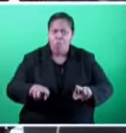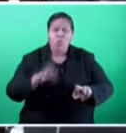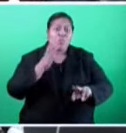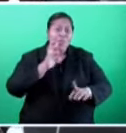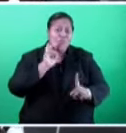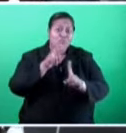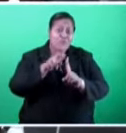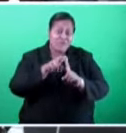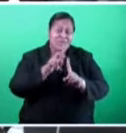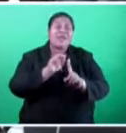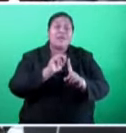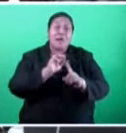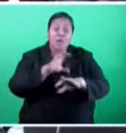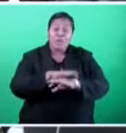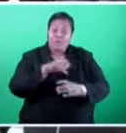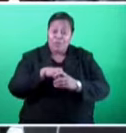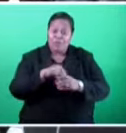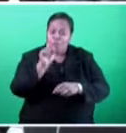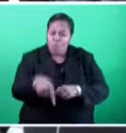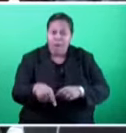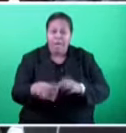post, there's a small bridge. That's the Waindamu River.